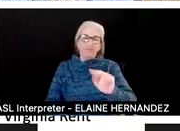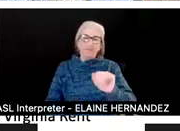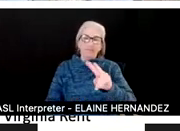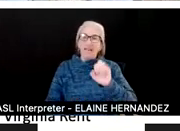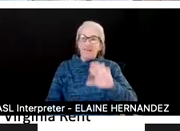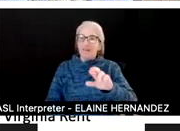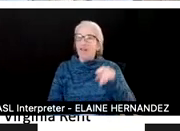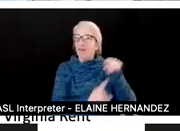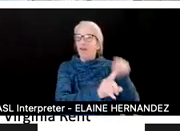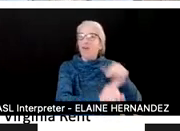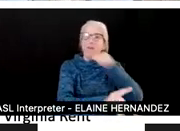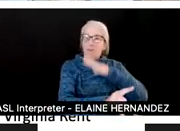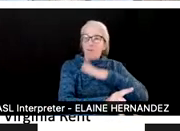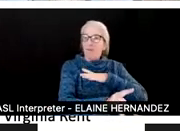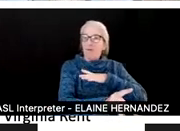involvement. It's However, frozen.